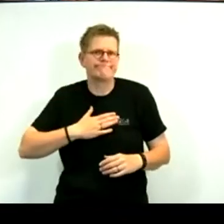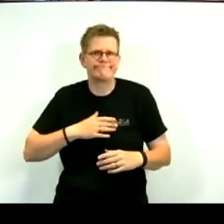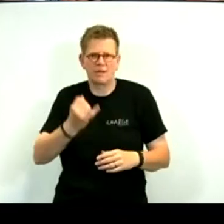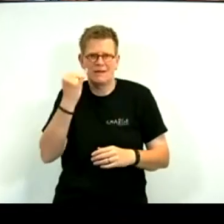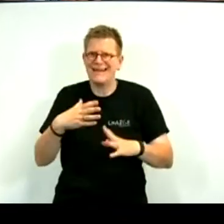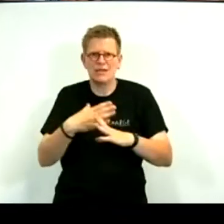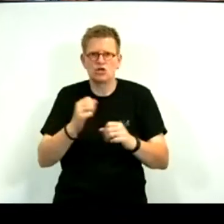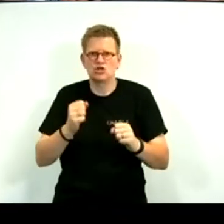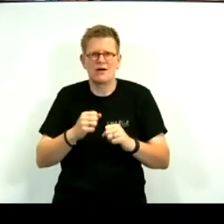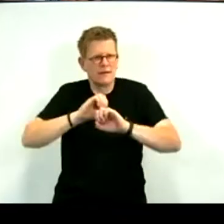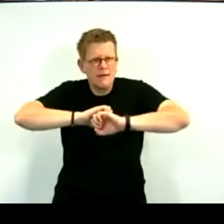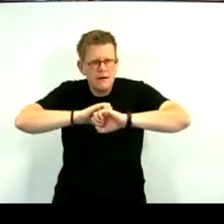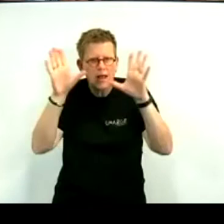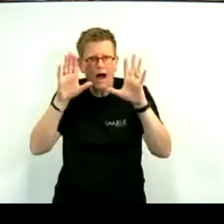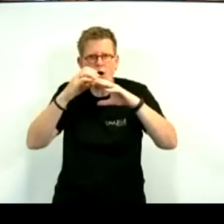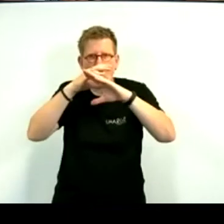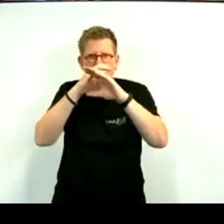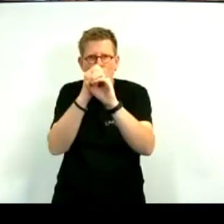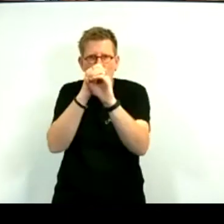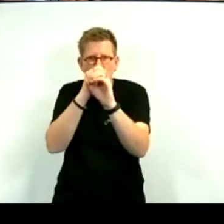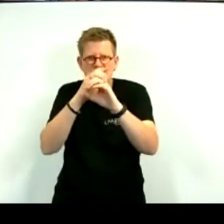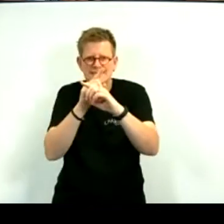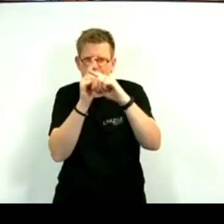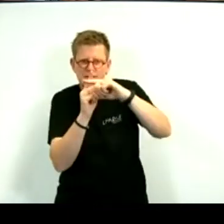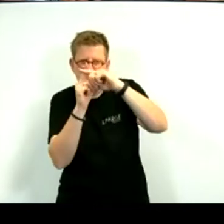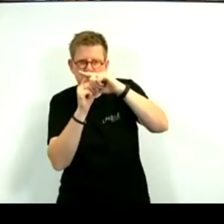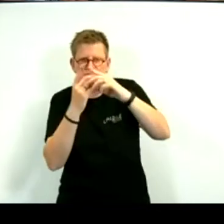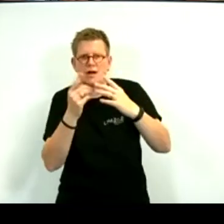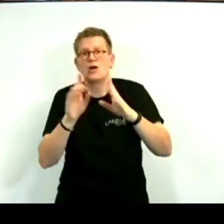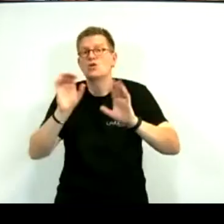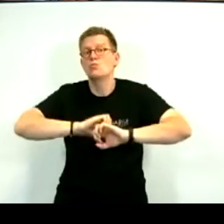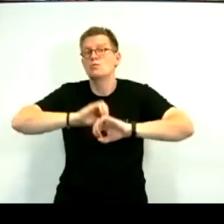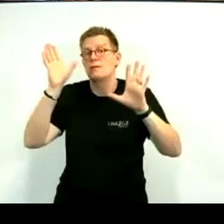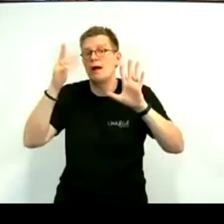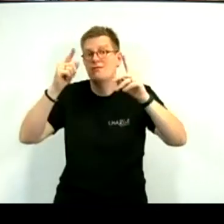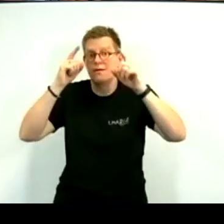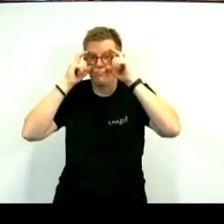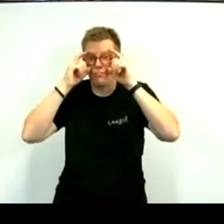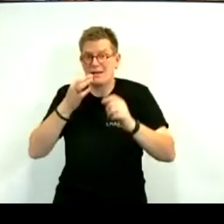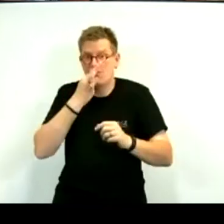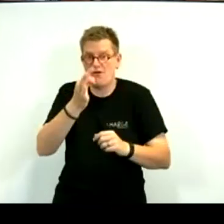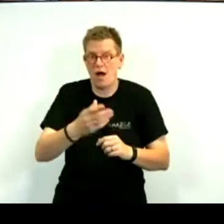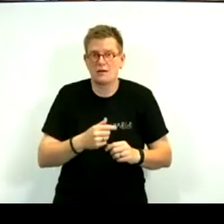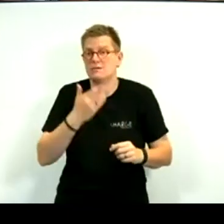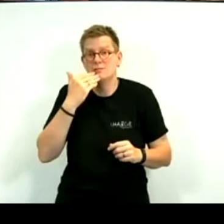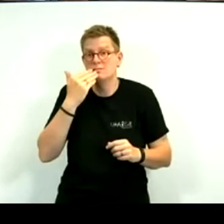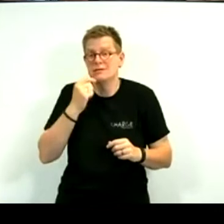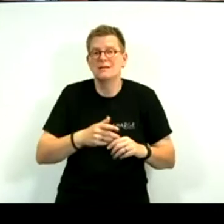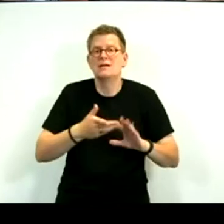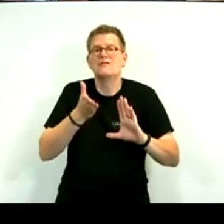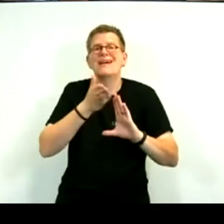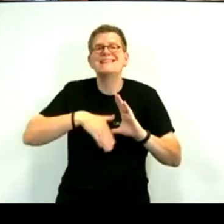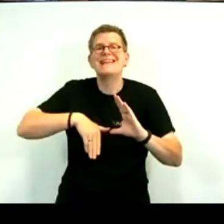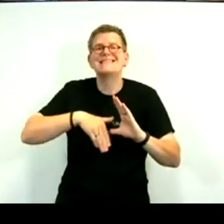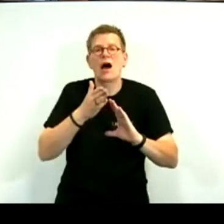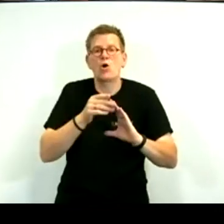why you're asking about glasses, not because the child has a retinal collarboma in the eye. You're probably familiar